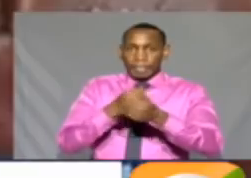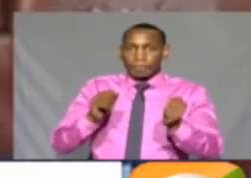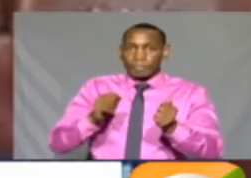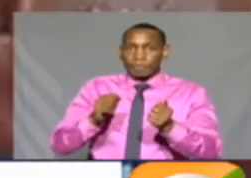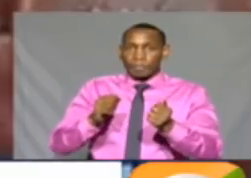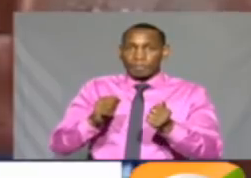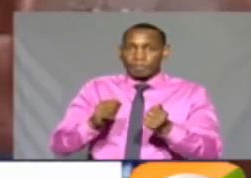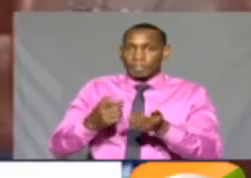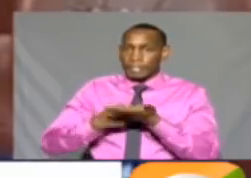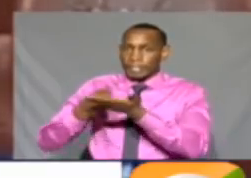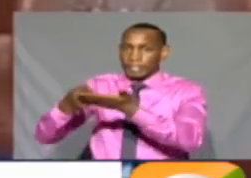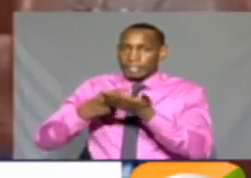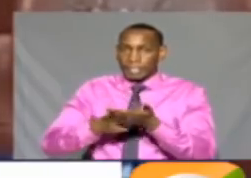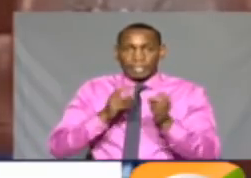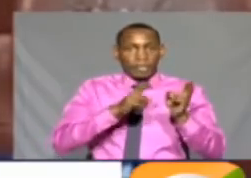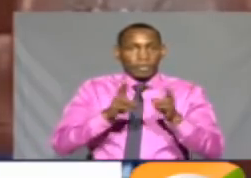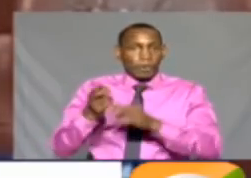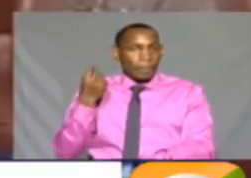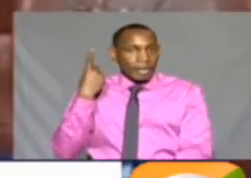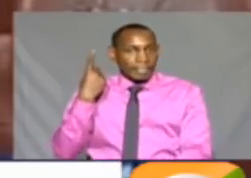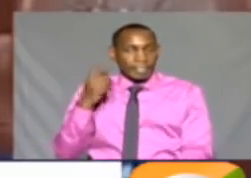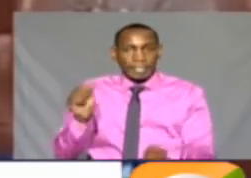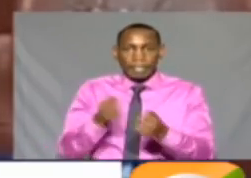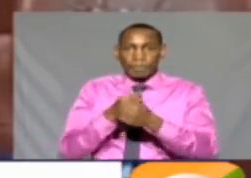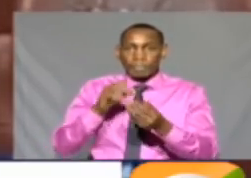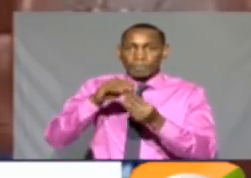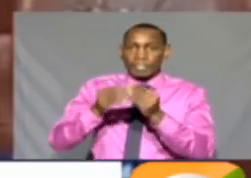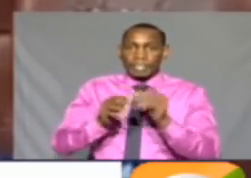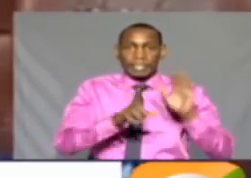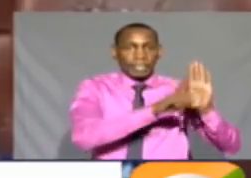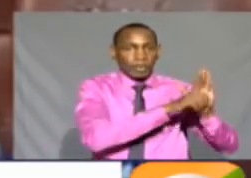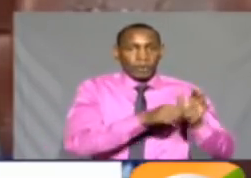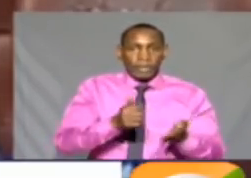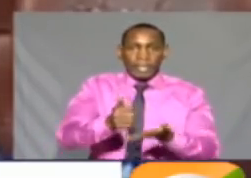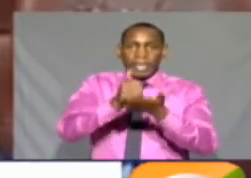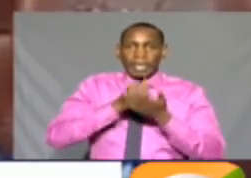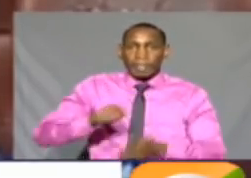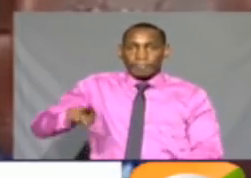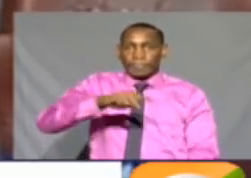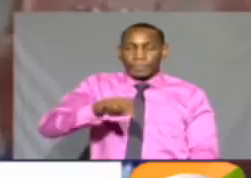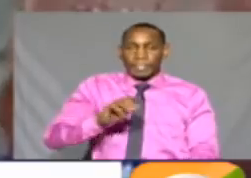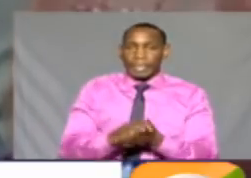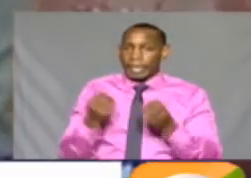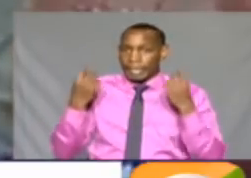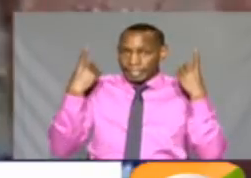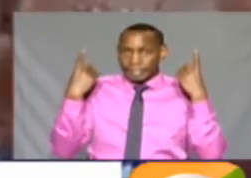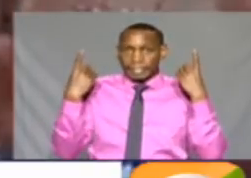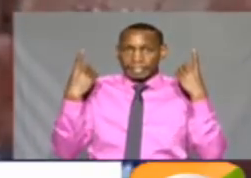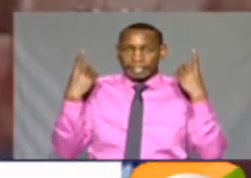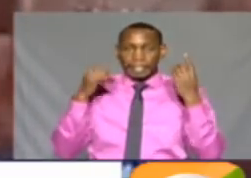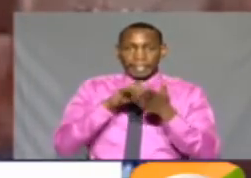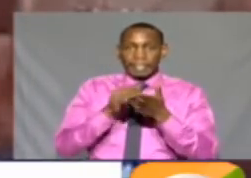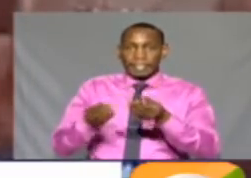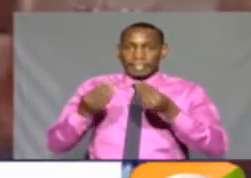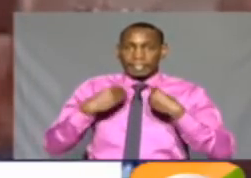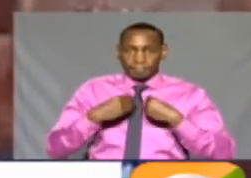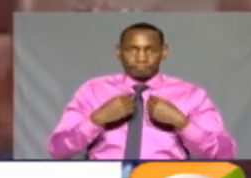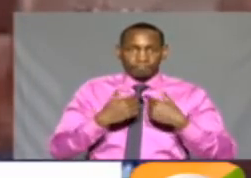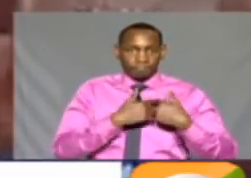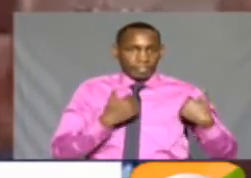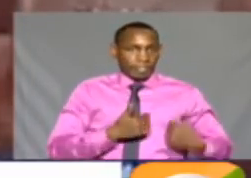common sense. We cannot create a law to help us empathize. You cannot create a law that will give you a heart.